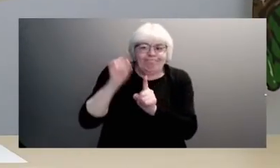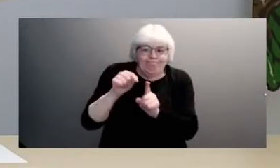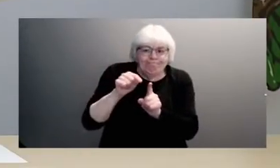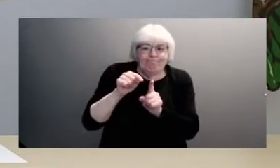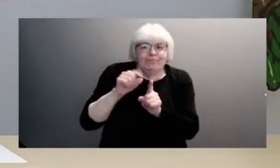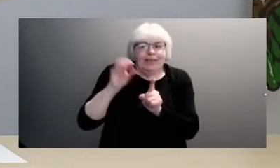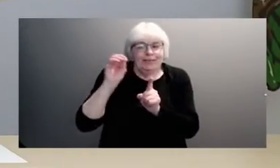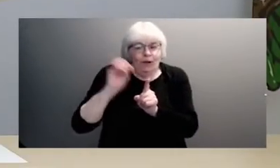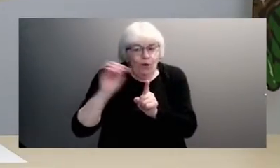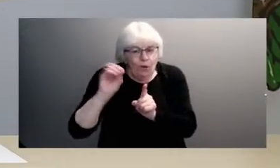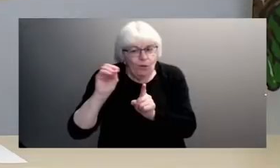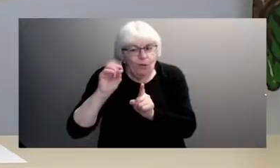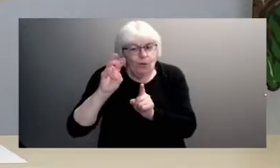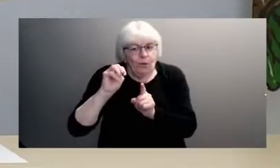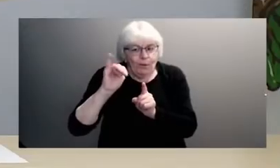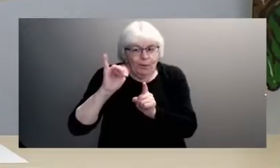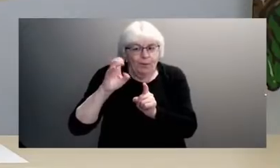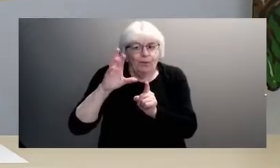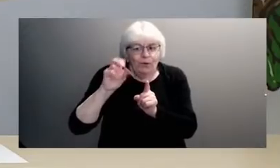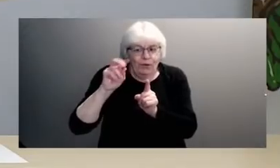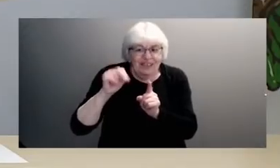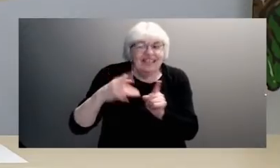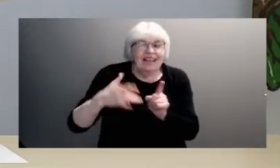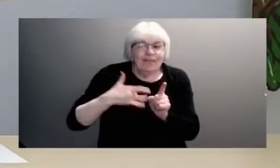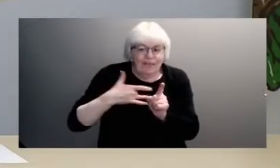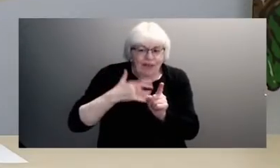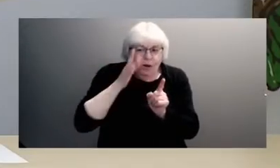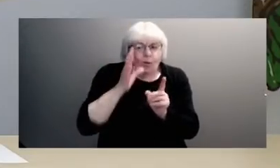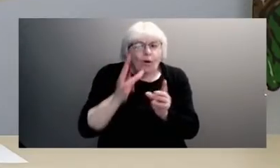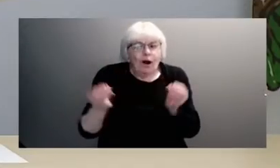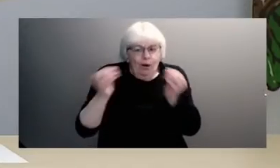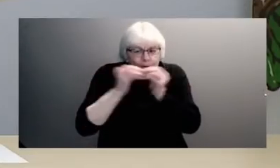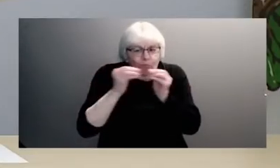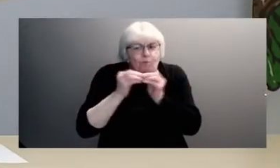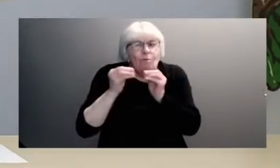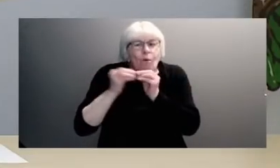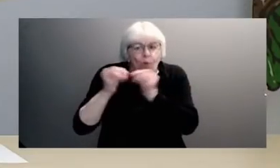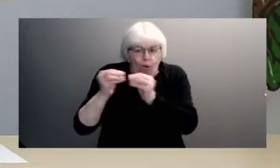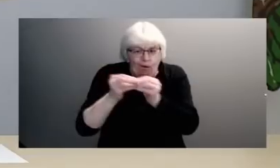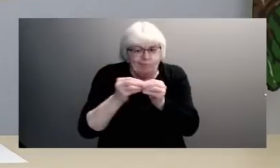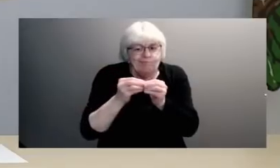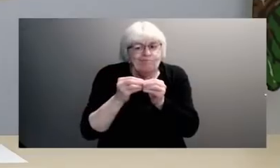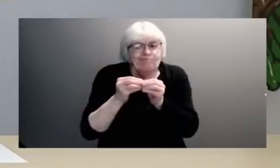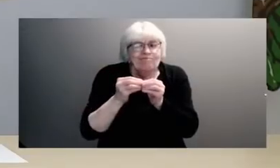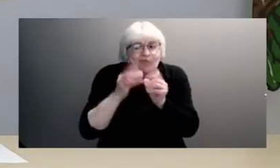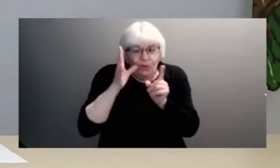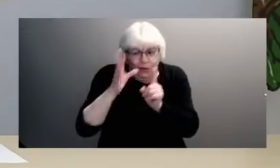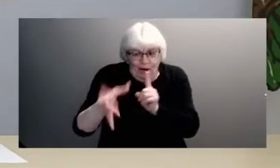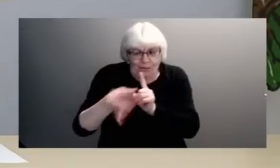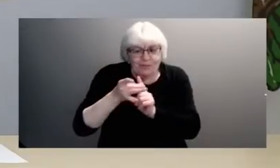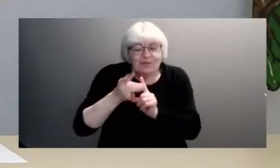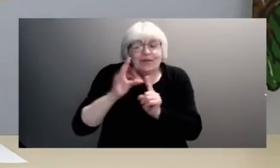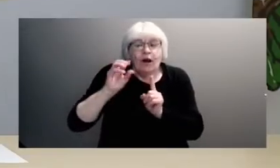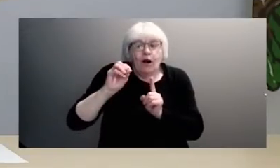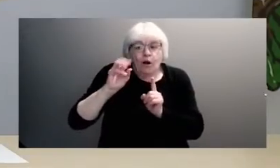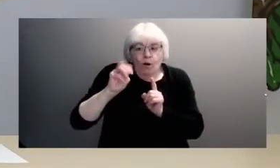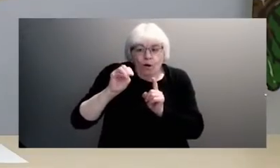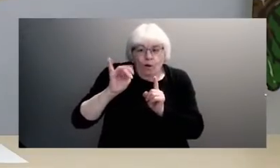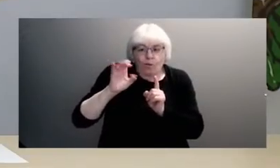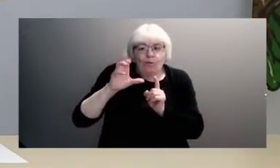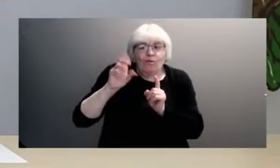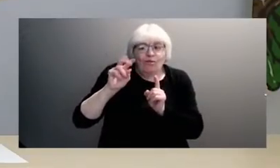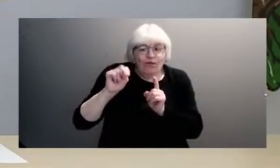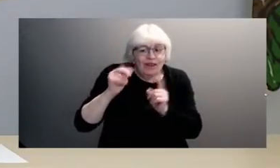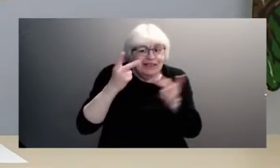variant in the coming days. We are seeing COVID-19 spread faster than ever before, which is consistent